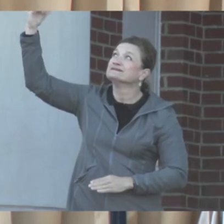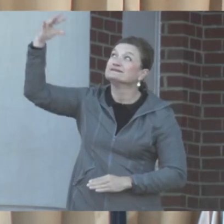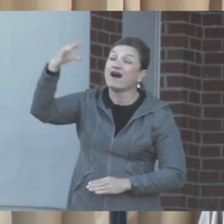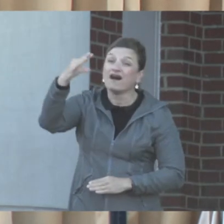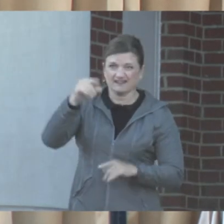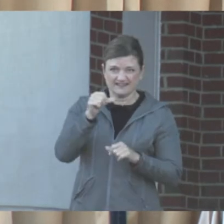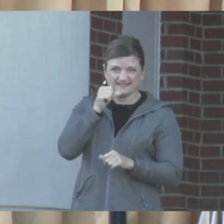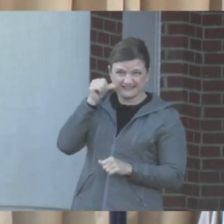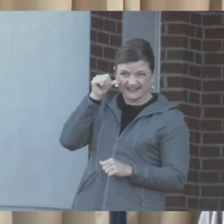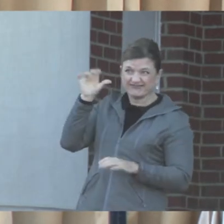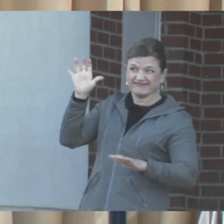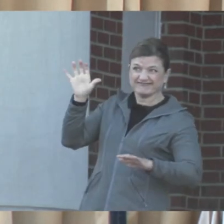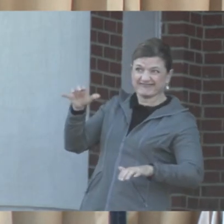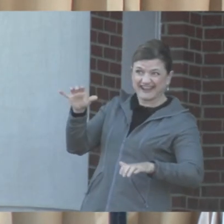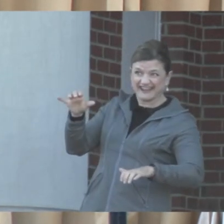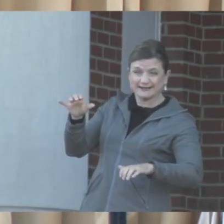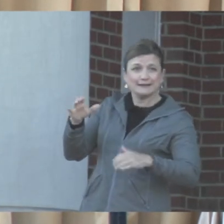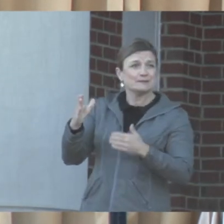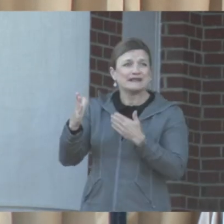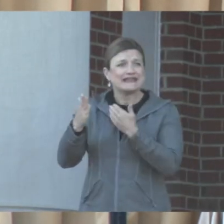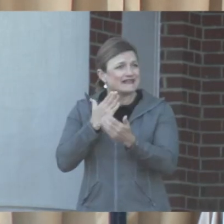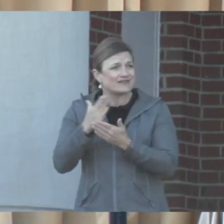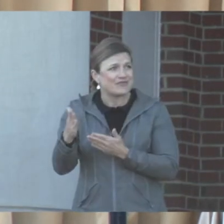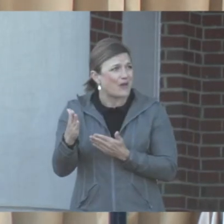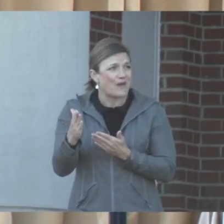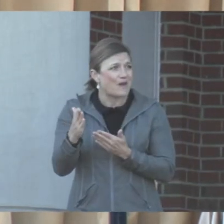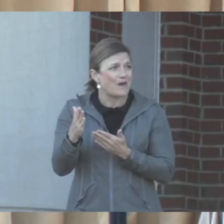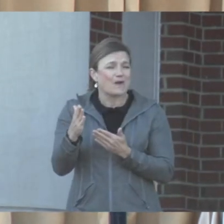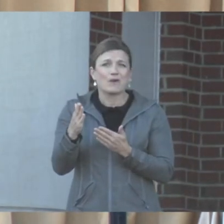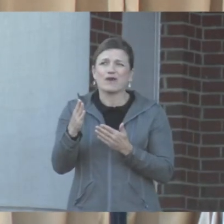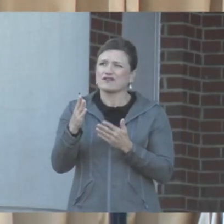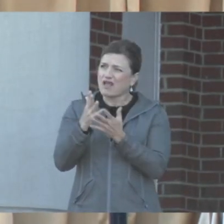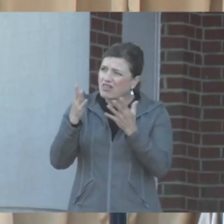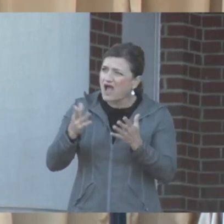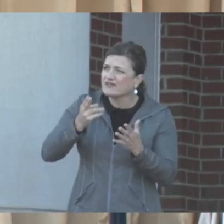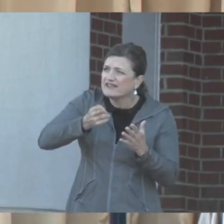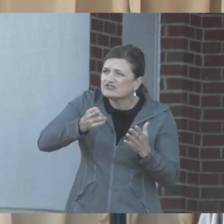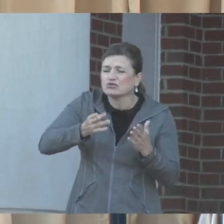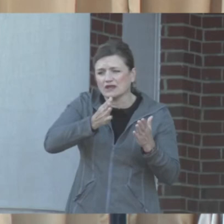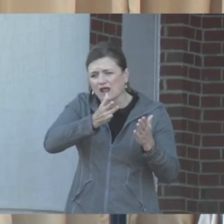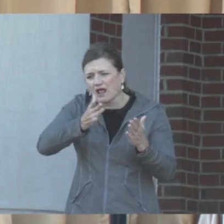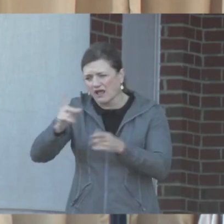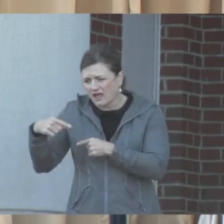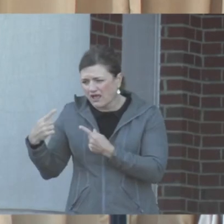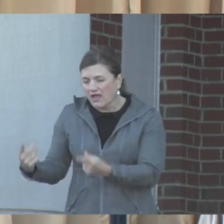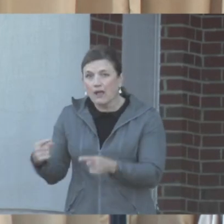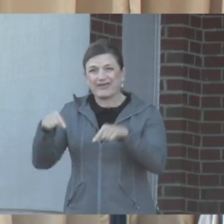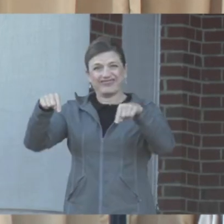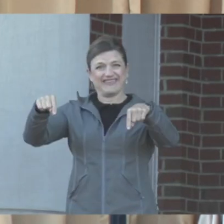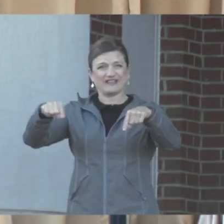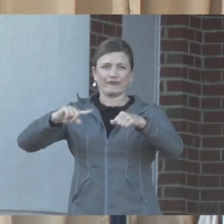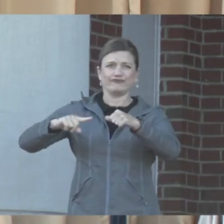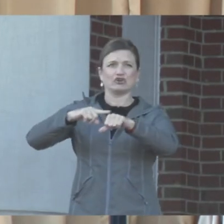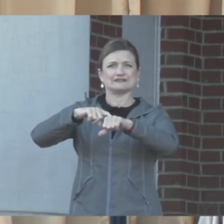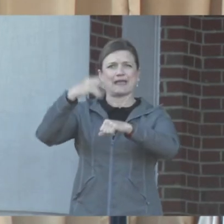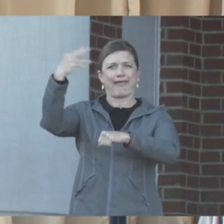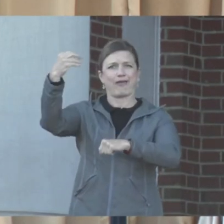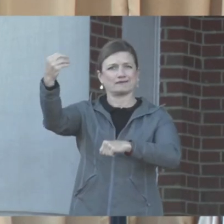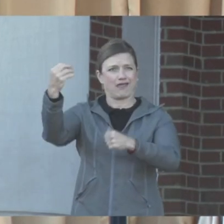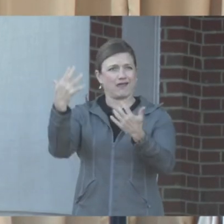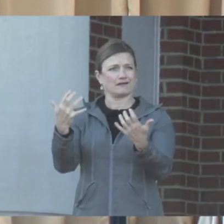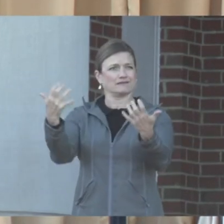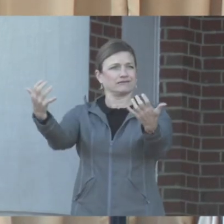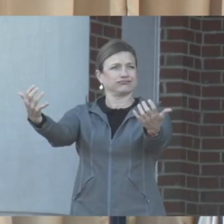of the rain. So even though you've endured much and there's been a lot of history in your path, today again just adds to that historic moment of your